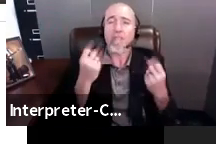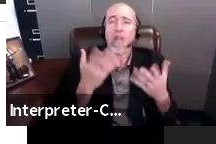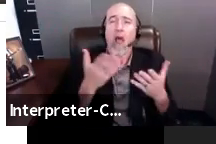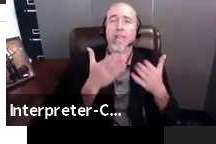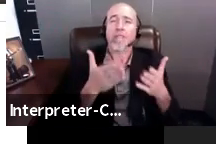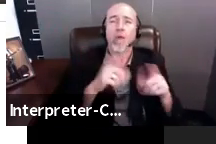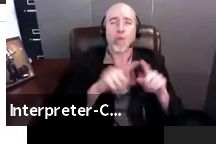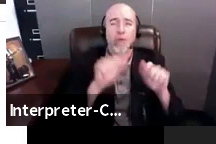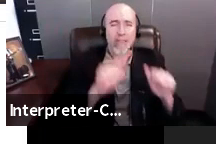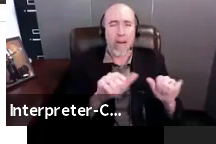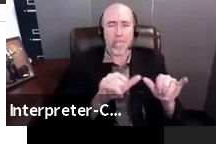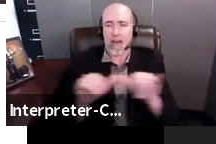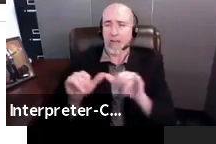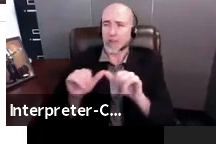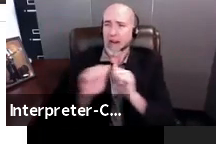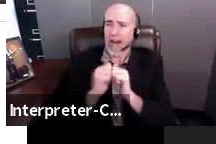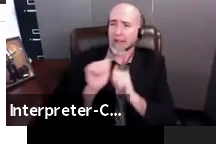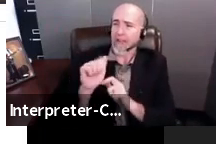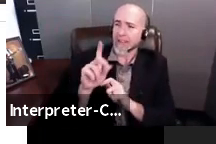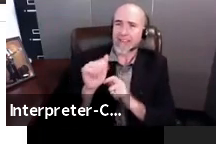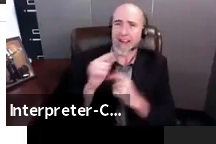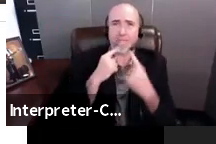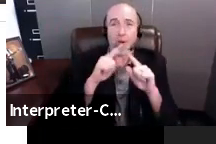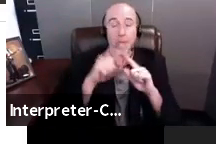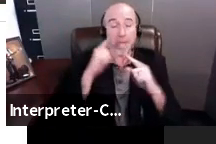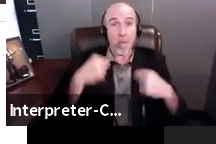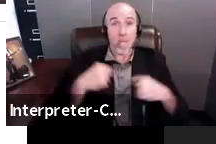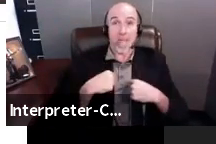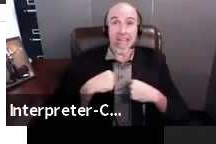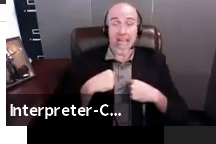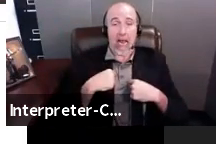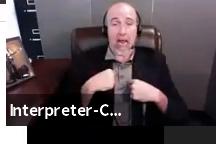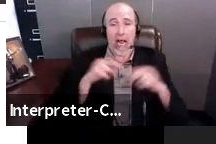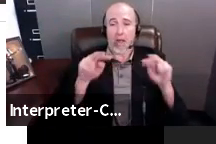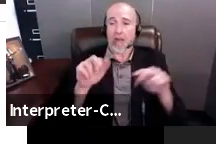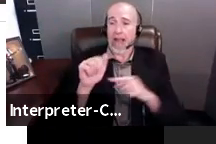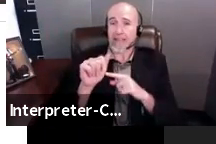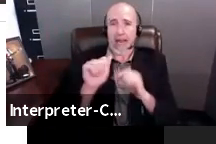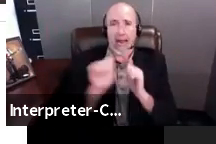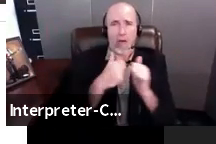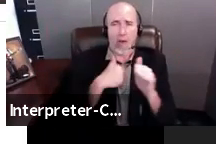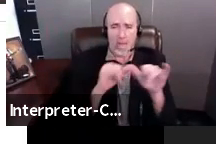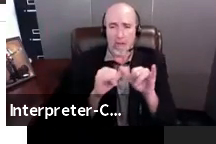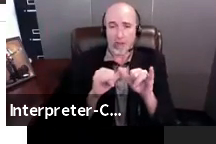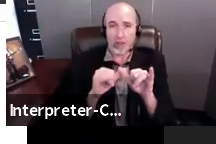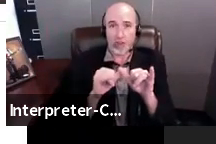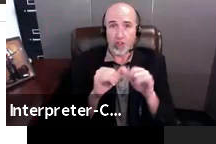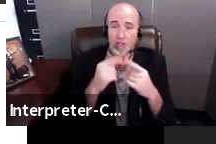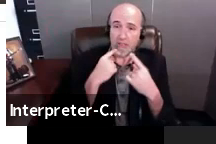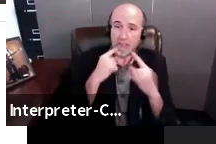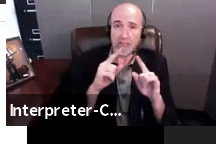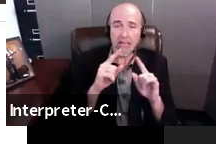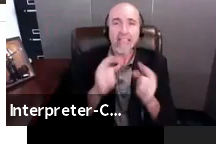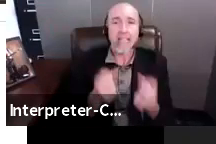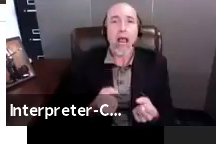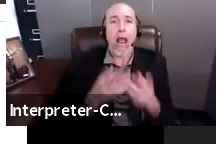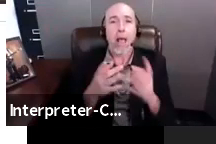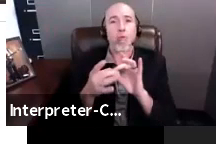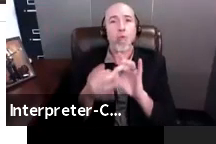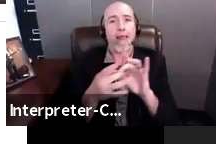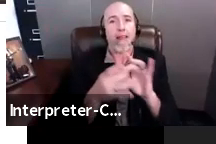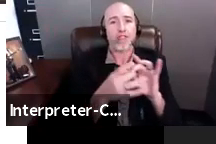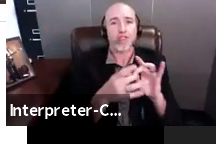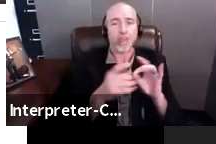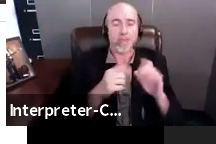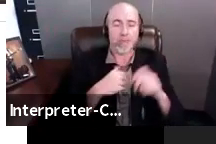the success of the ADA. But for me, I measure the success of the ADA by the number of relationships that we form in working together